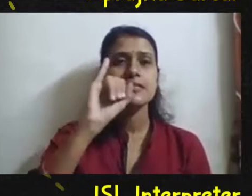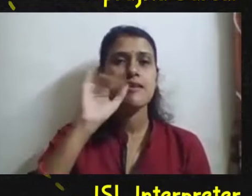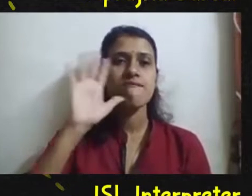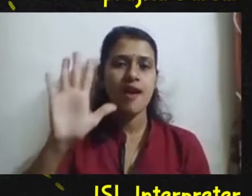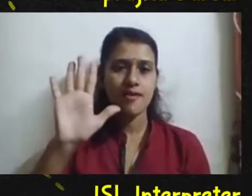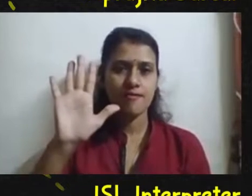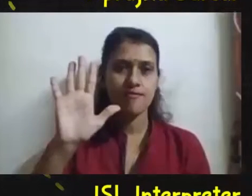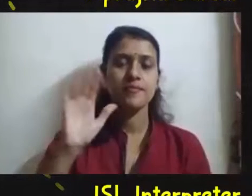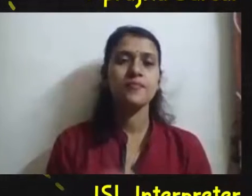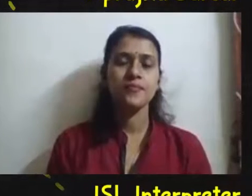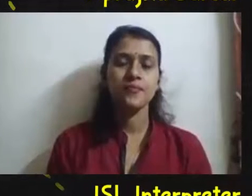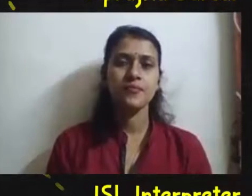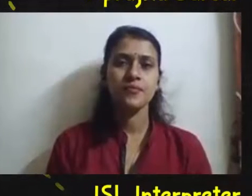how